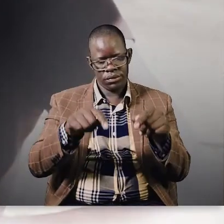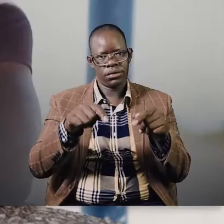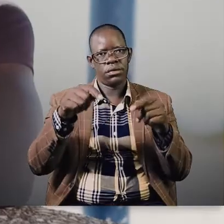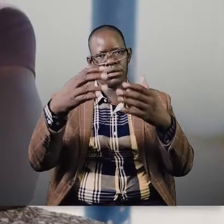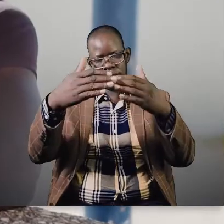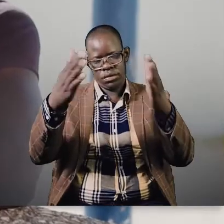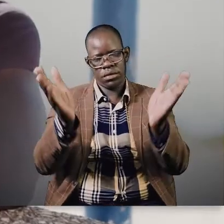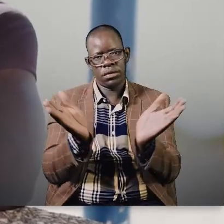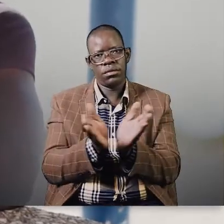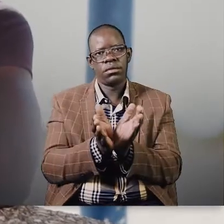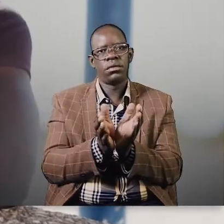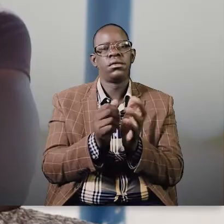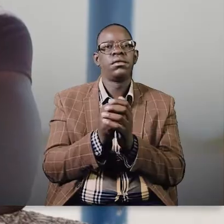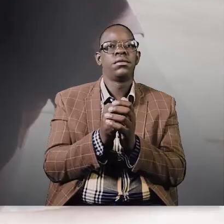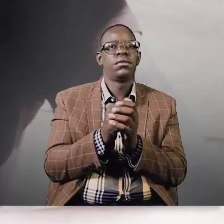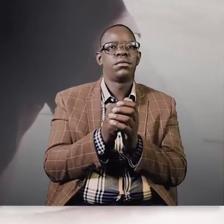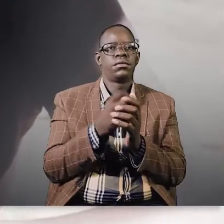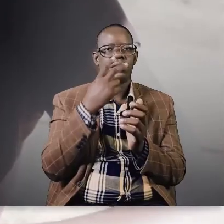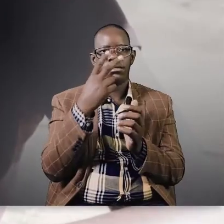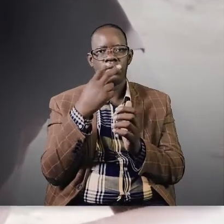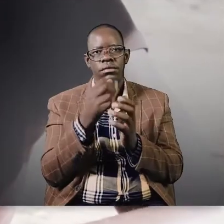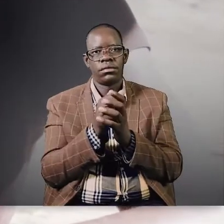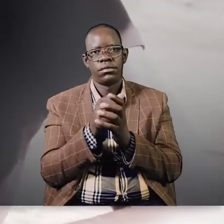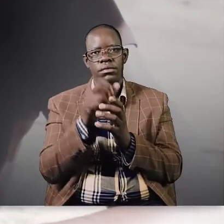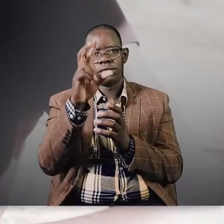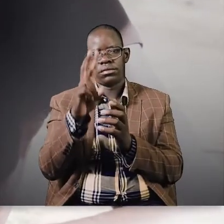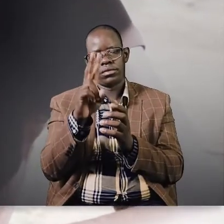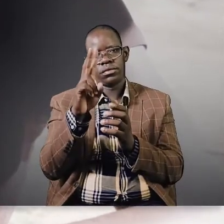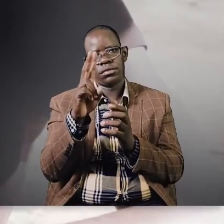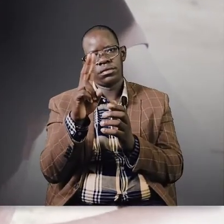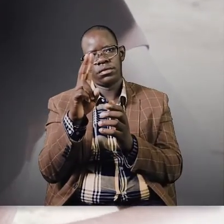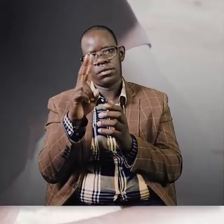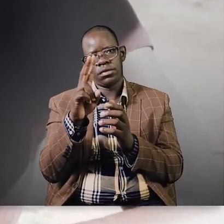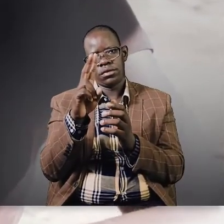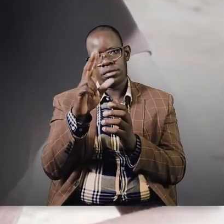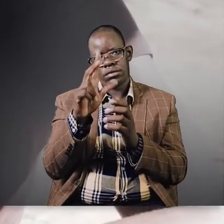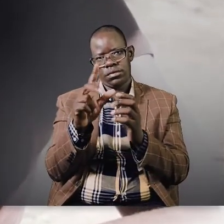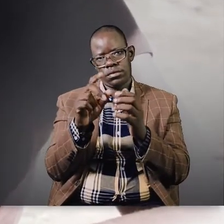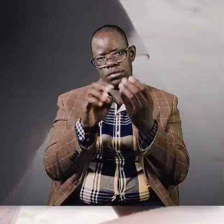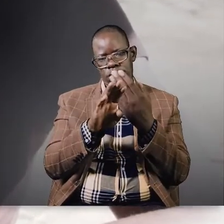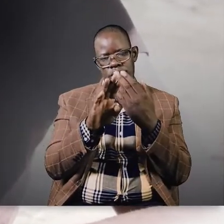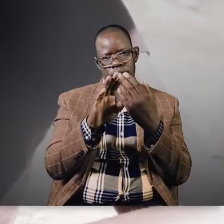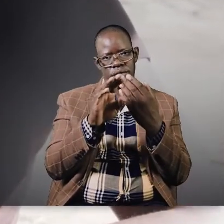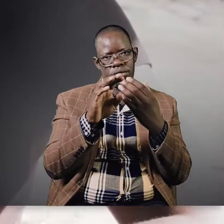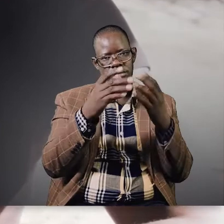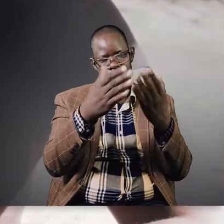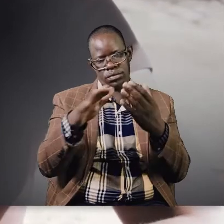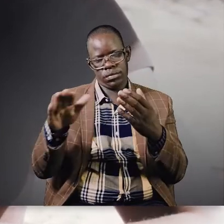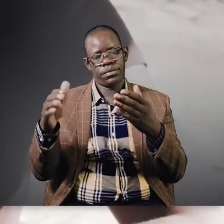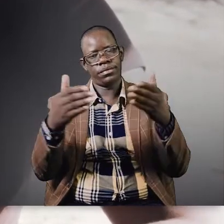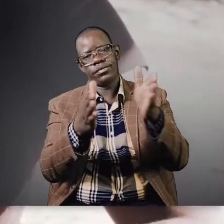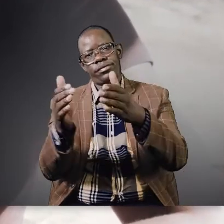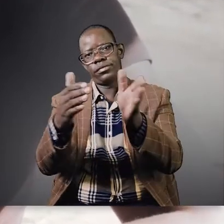dam? And it was on purpose too. You see, if left untreated, this can be a serious threat to our rivers, lakes, and